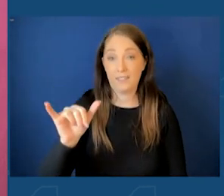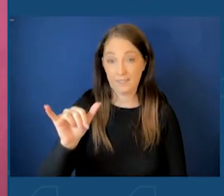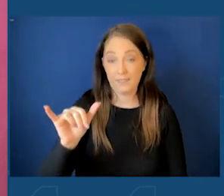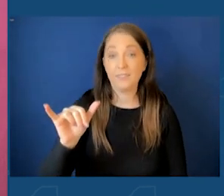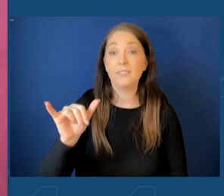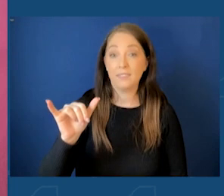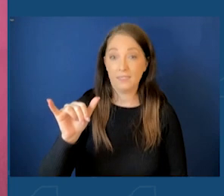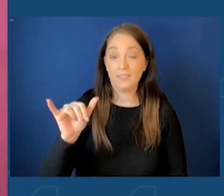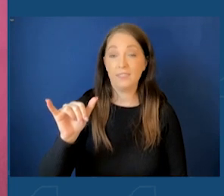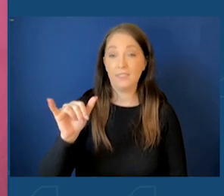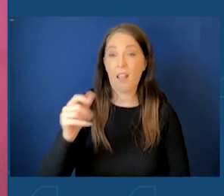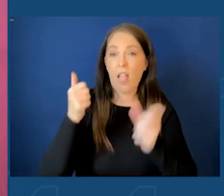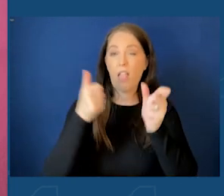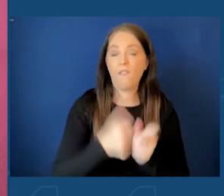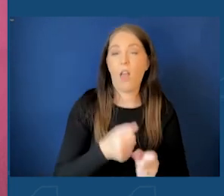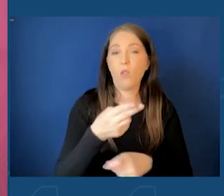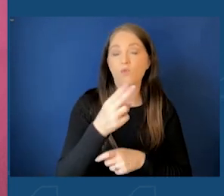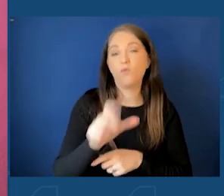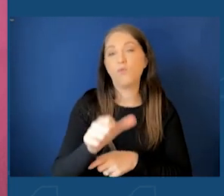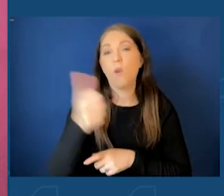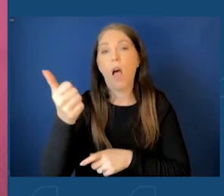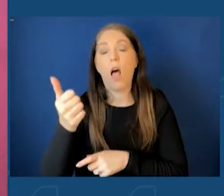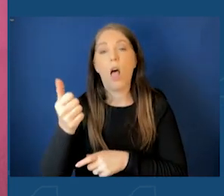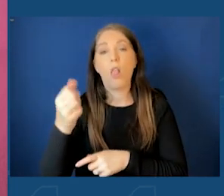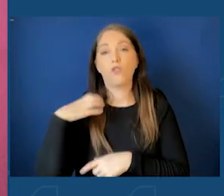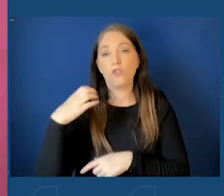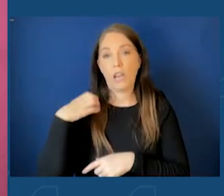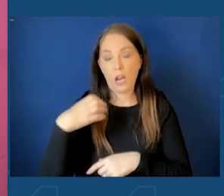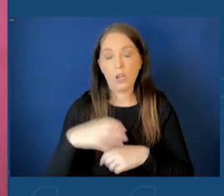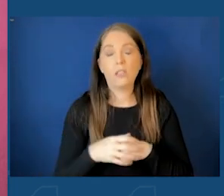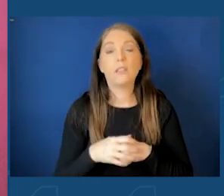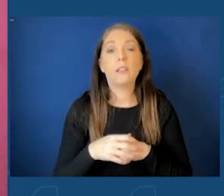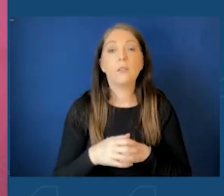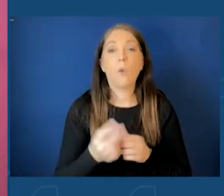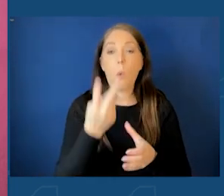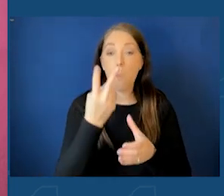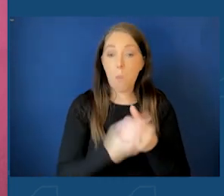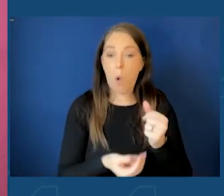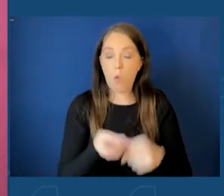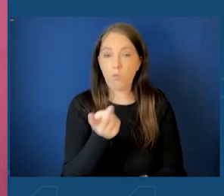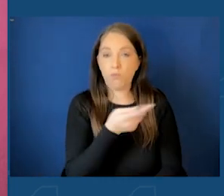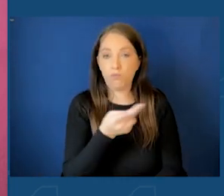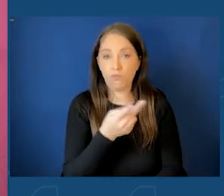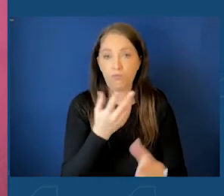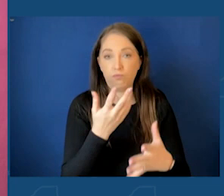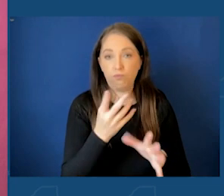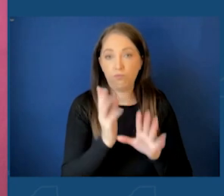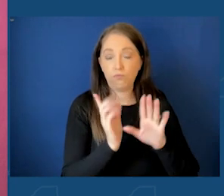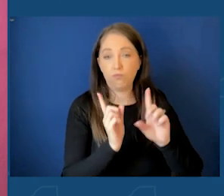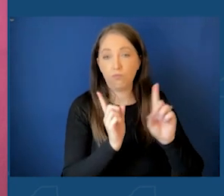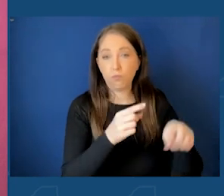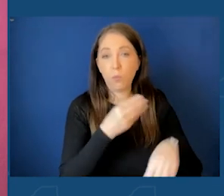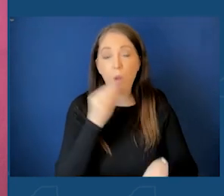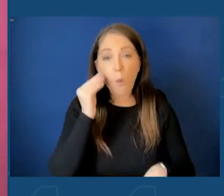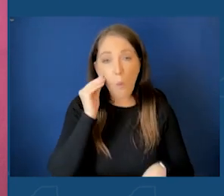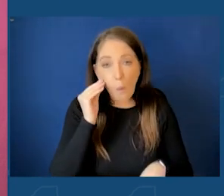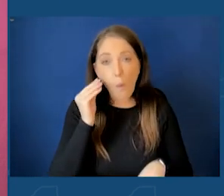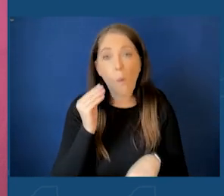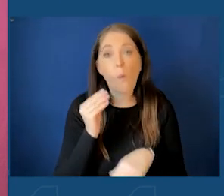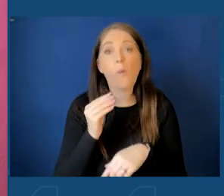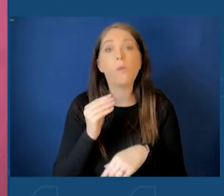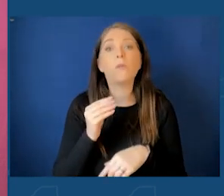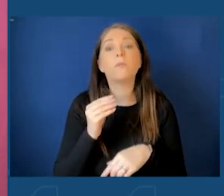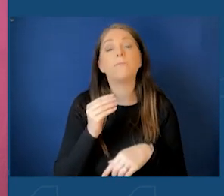2 other chairs of our board, I should mention. Both of them have gone home and have left us in the last